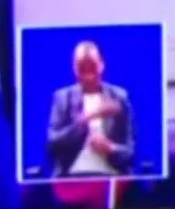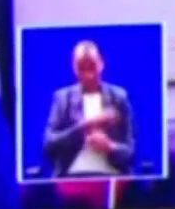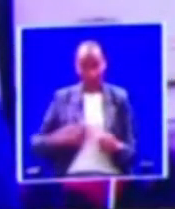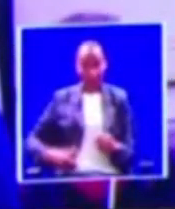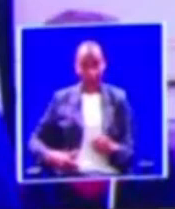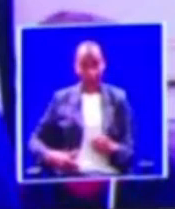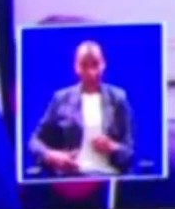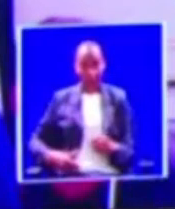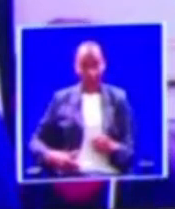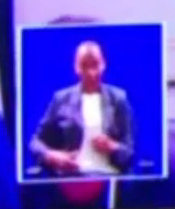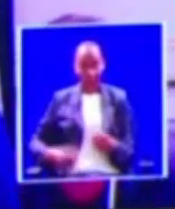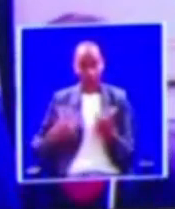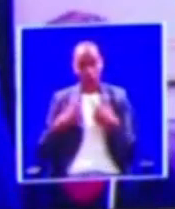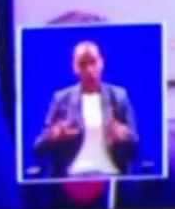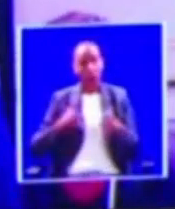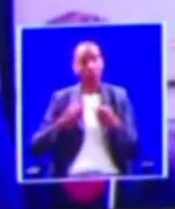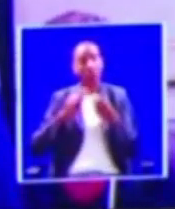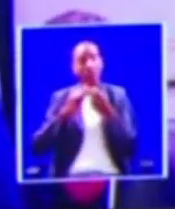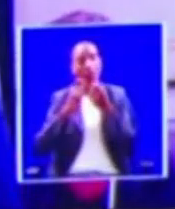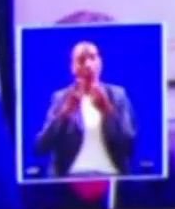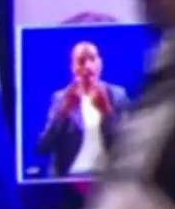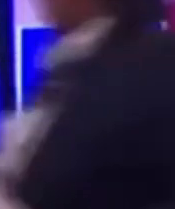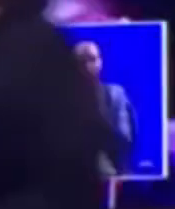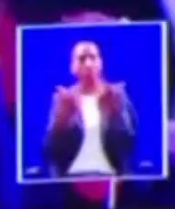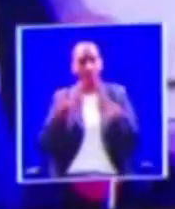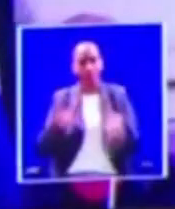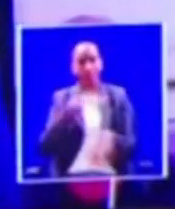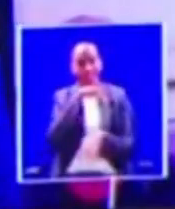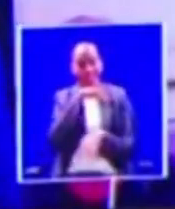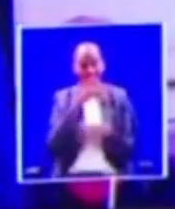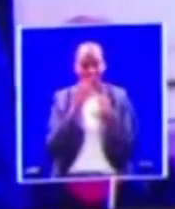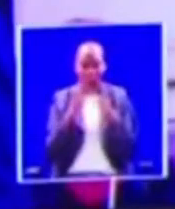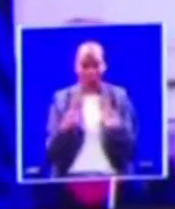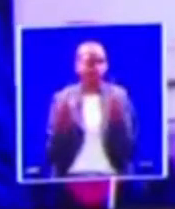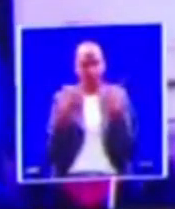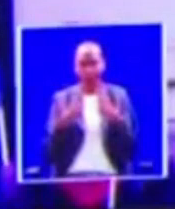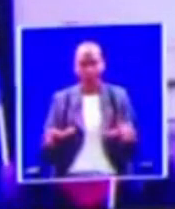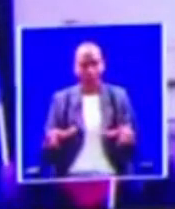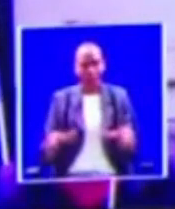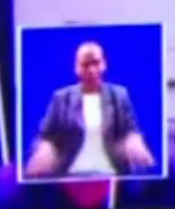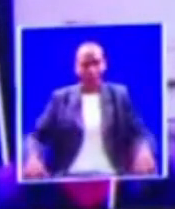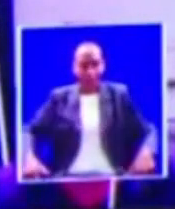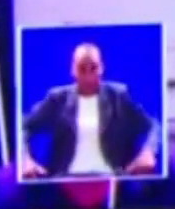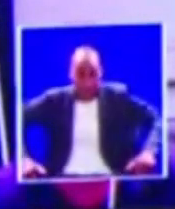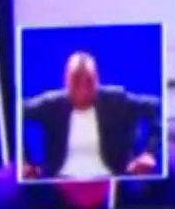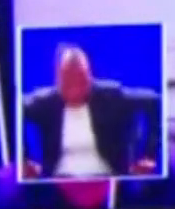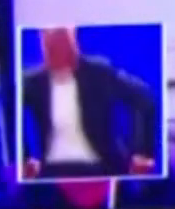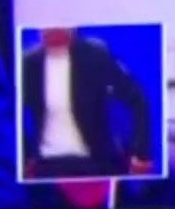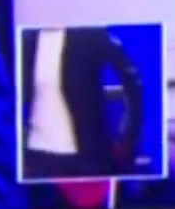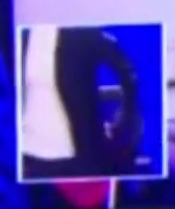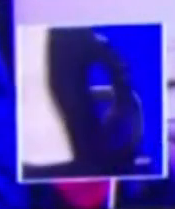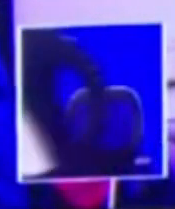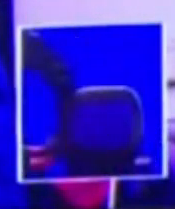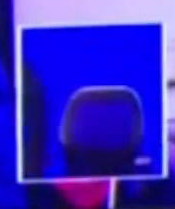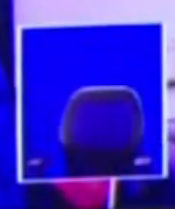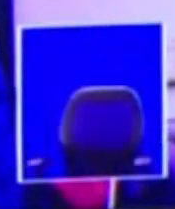mense hoef nie baie intelligent te wees om te weet, as die waarde nul is dit so goed soos onteiening sonder